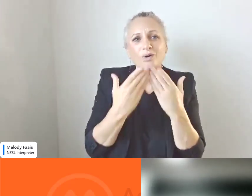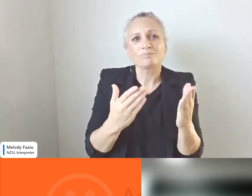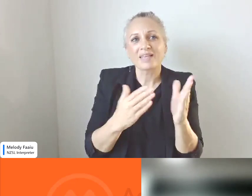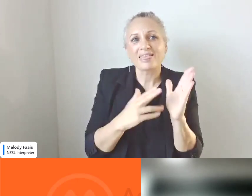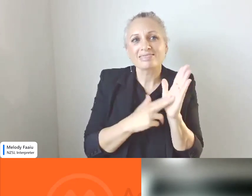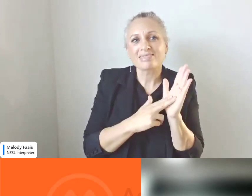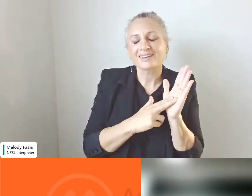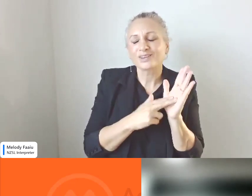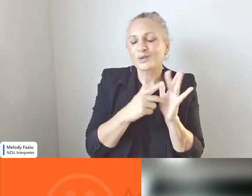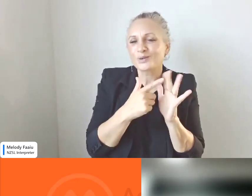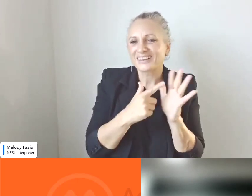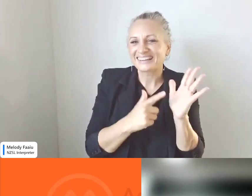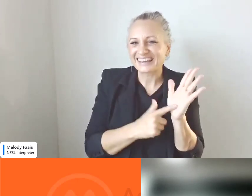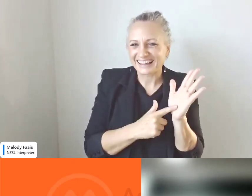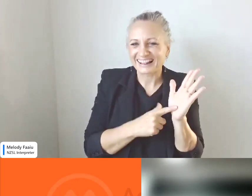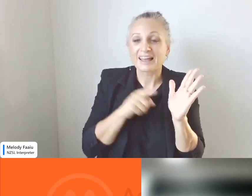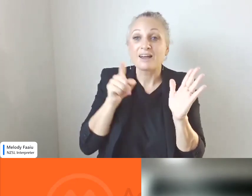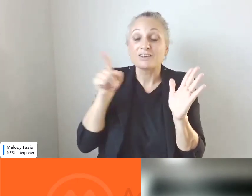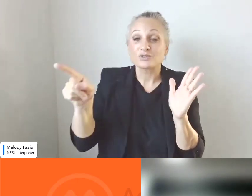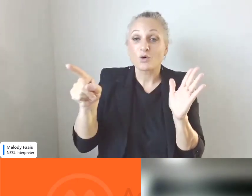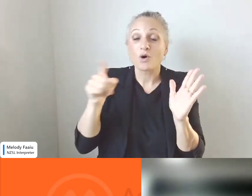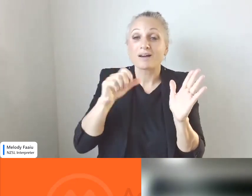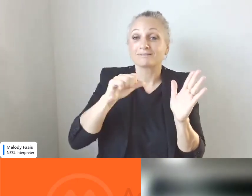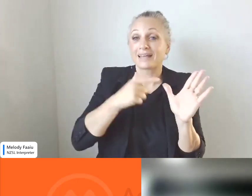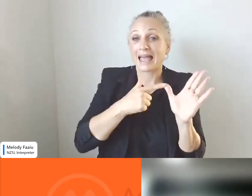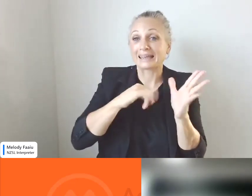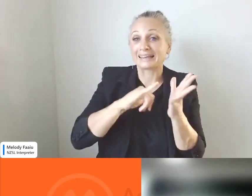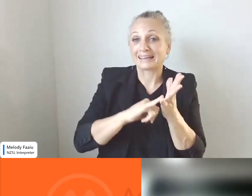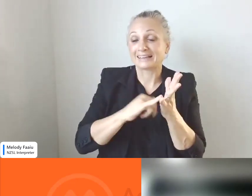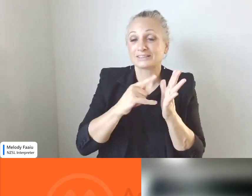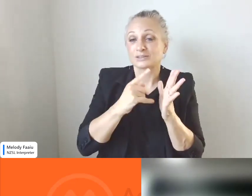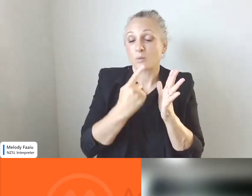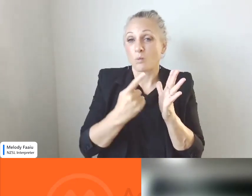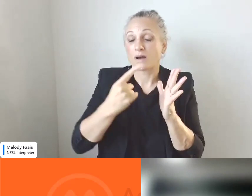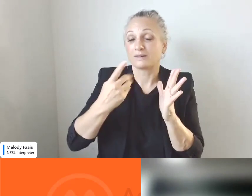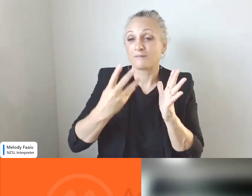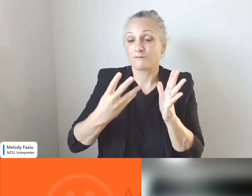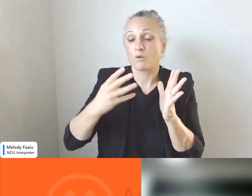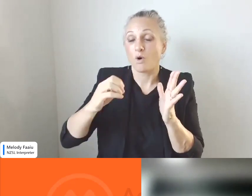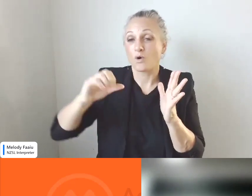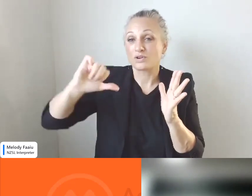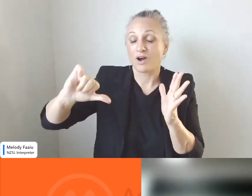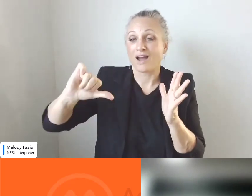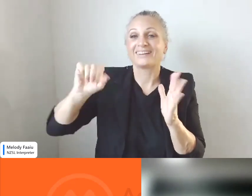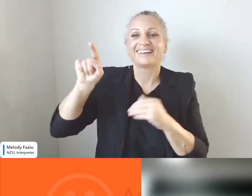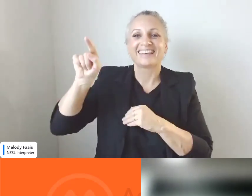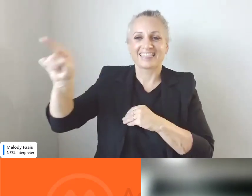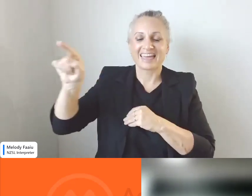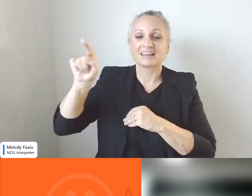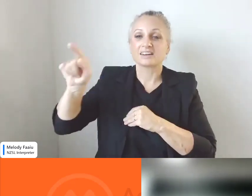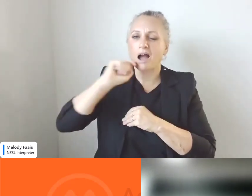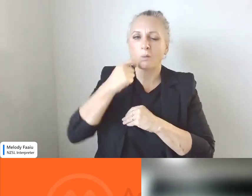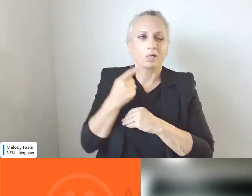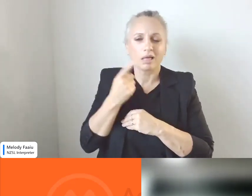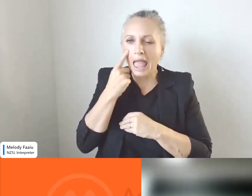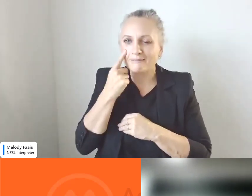AS 305149, that I will certainly be going and taking a closer